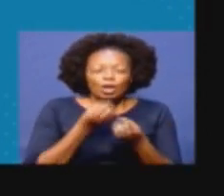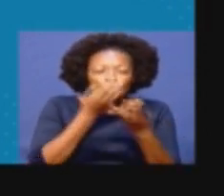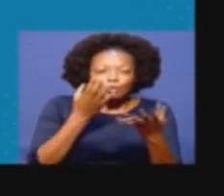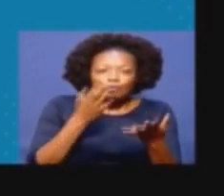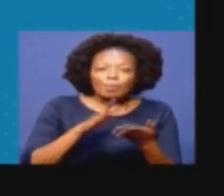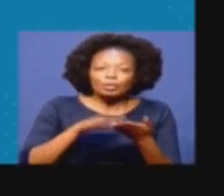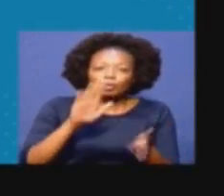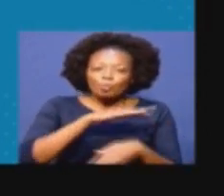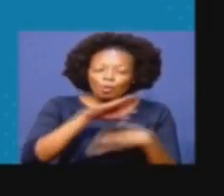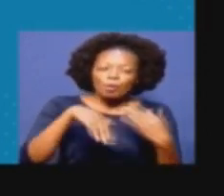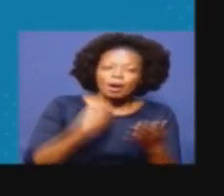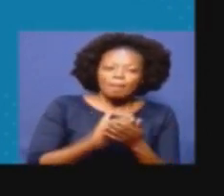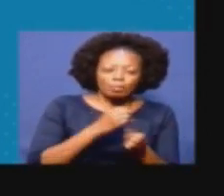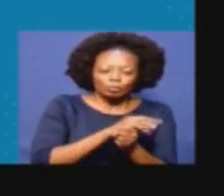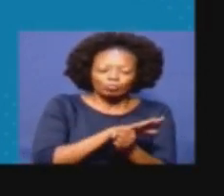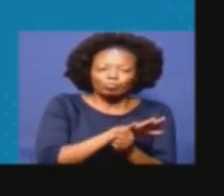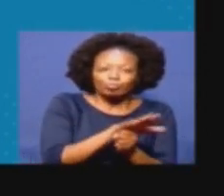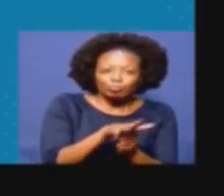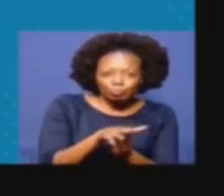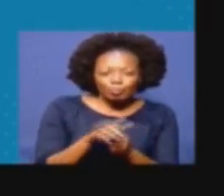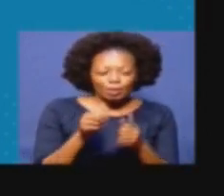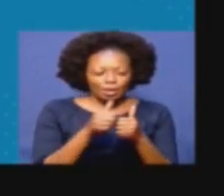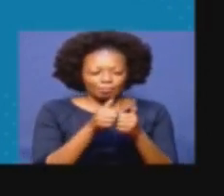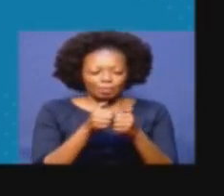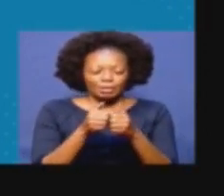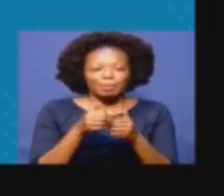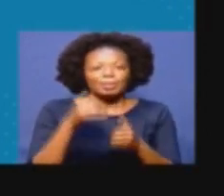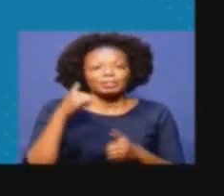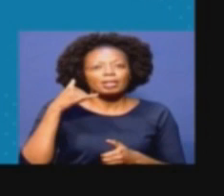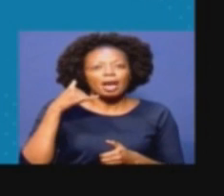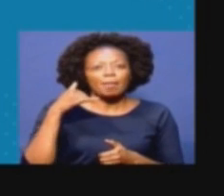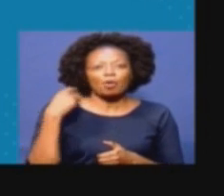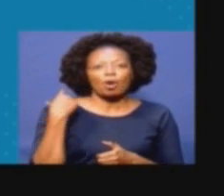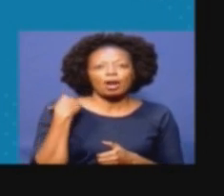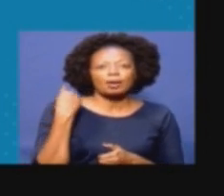COVID-19, call 719 or dial